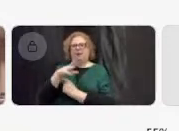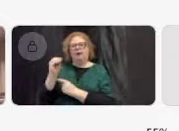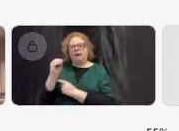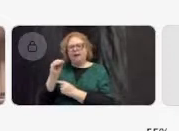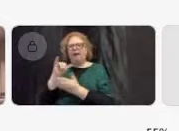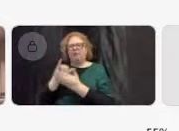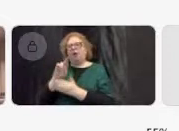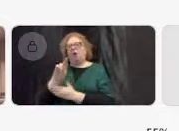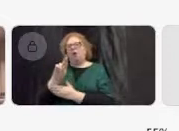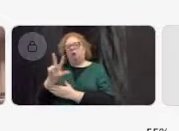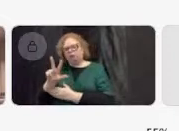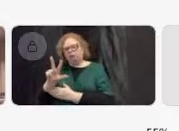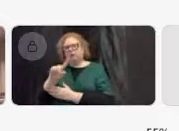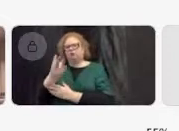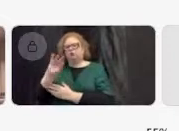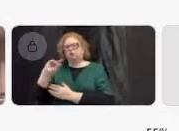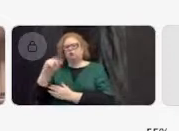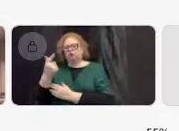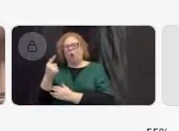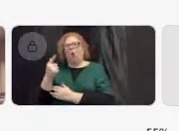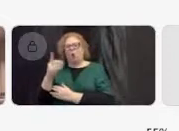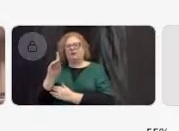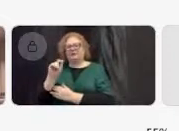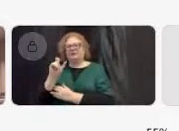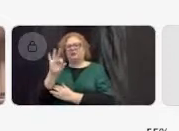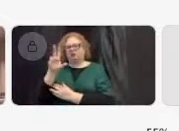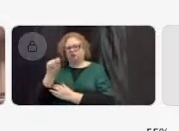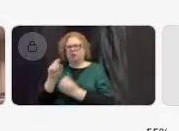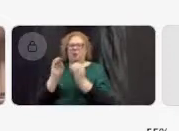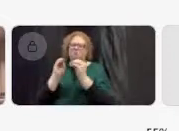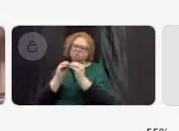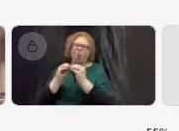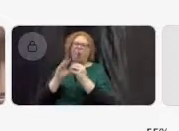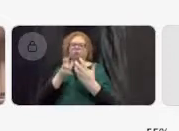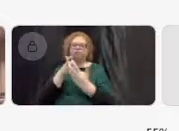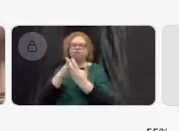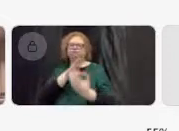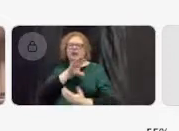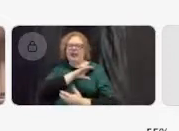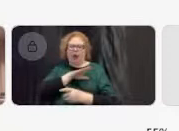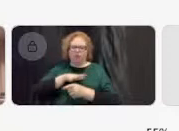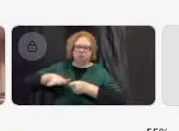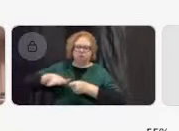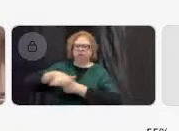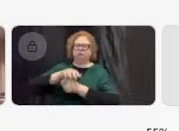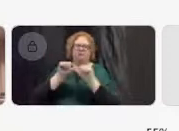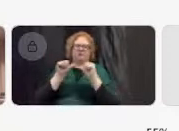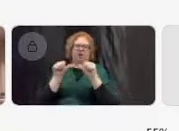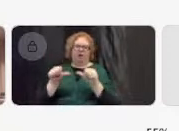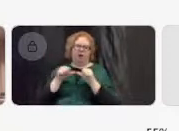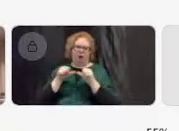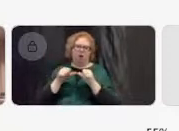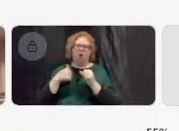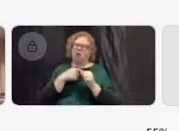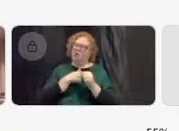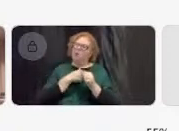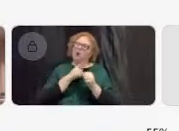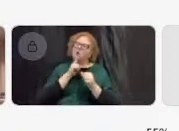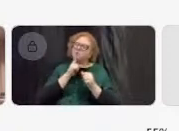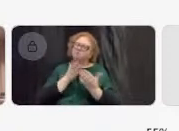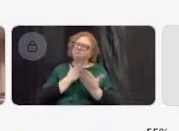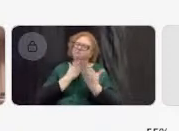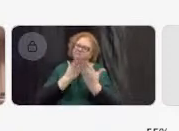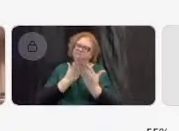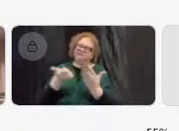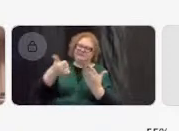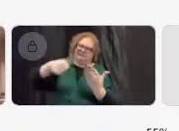district and is more characteristic of the development pattern in the general area. Staff recommends denial of the requested PD-R